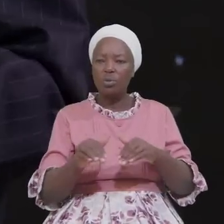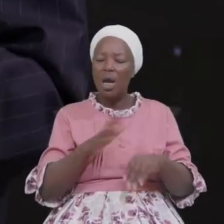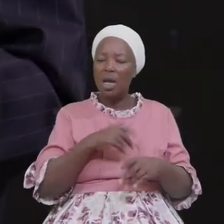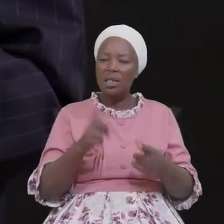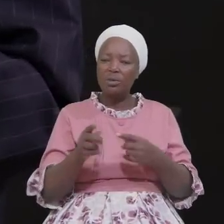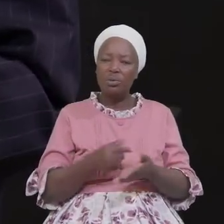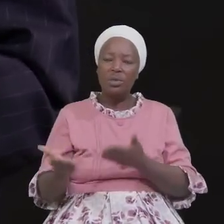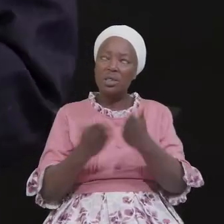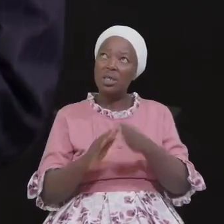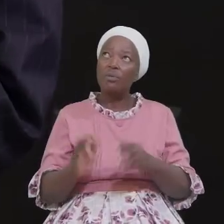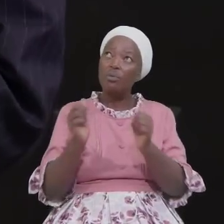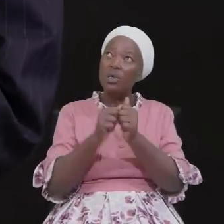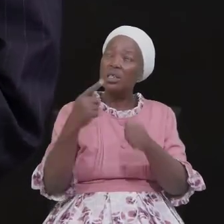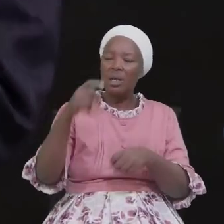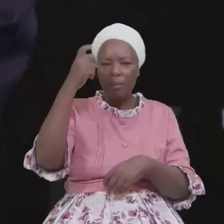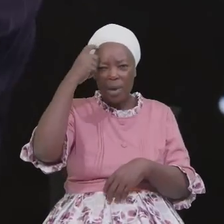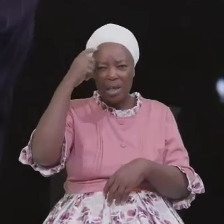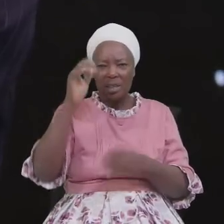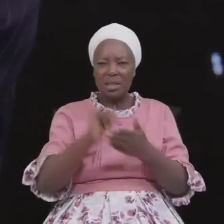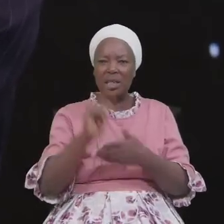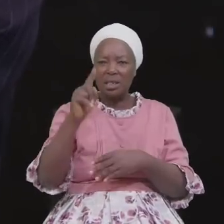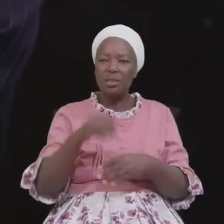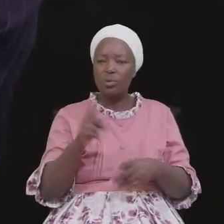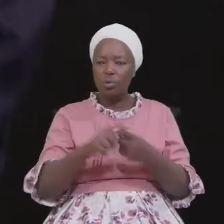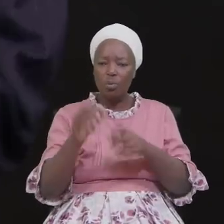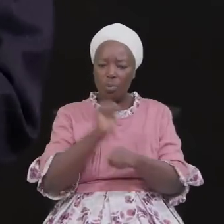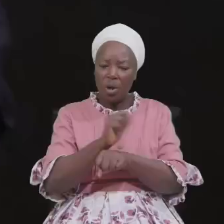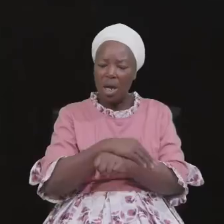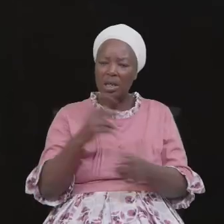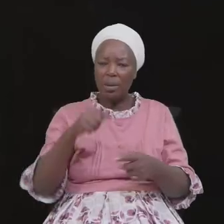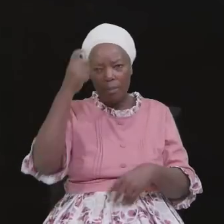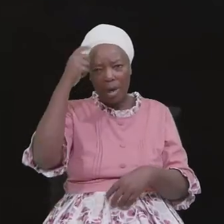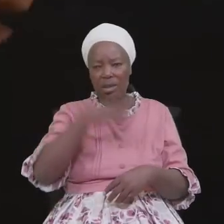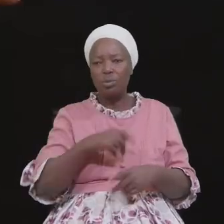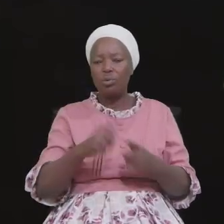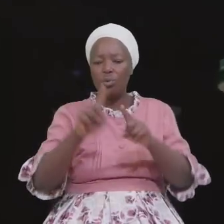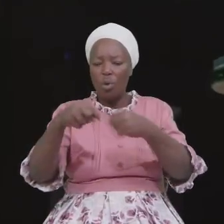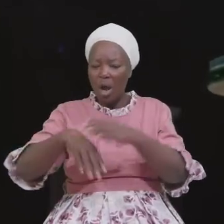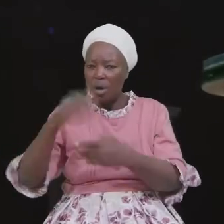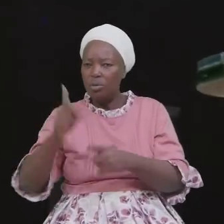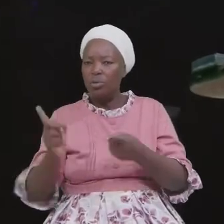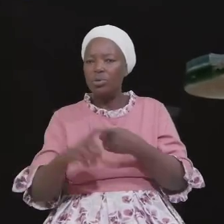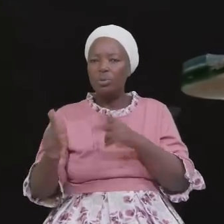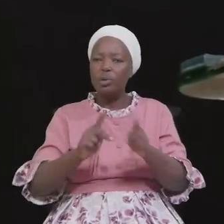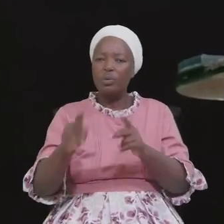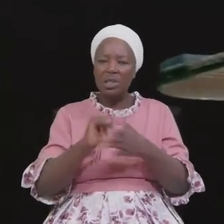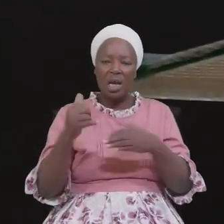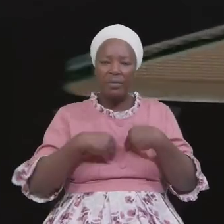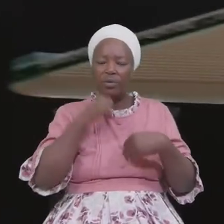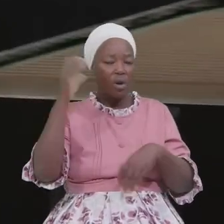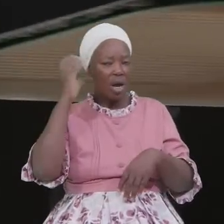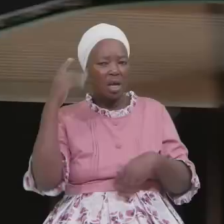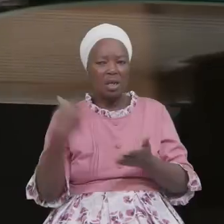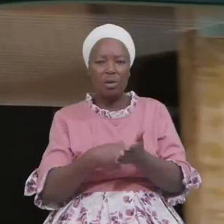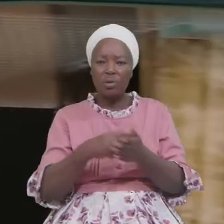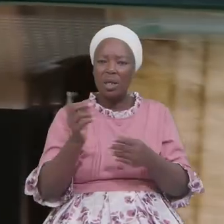the might to evangelize and the might to reach forth to the people, those who have not heard. And he wants